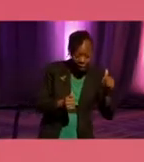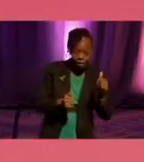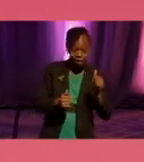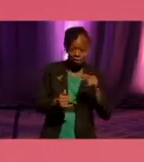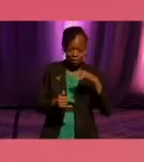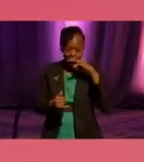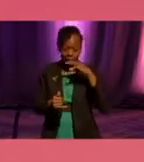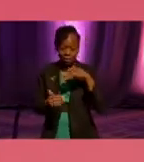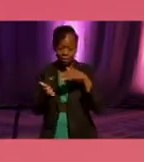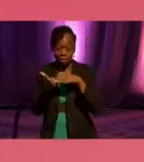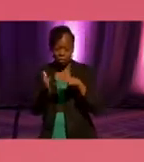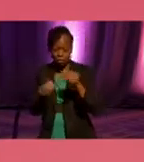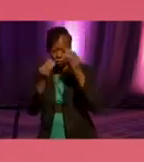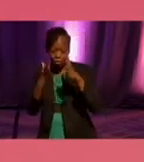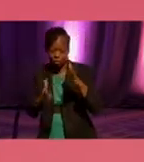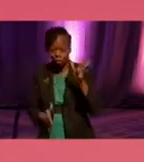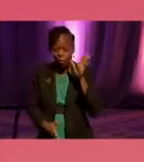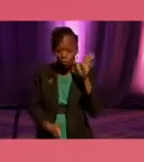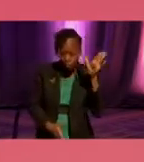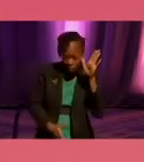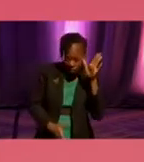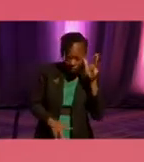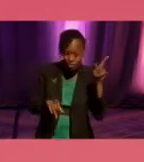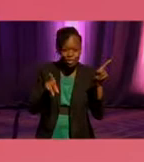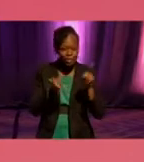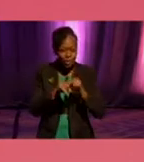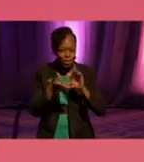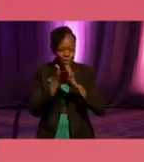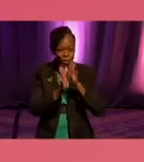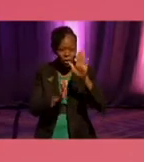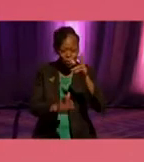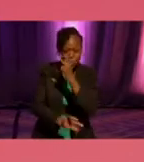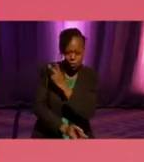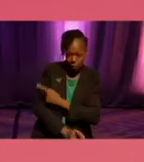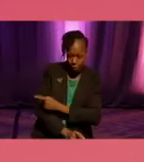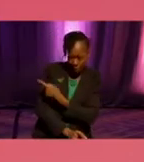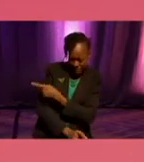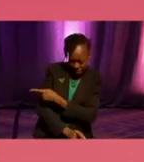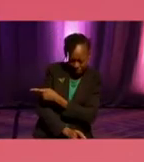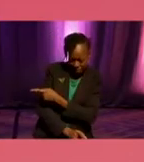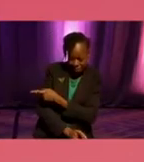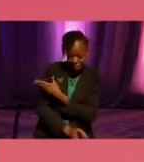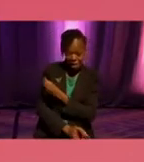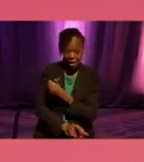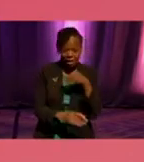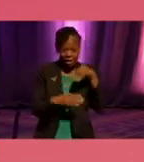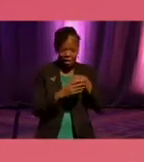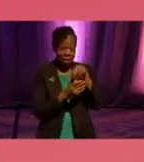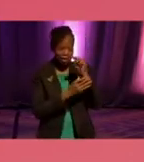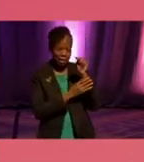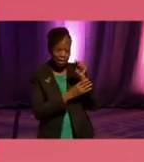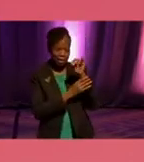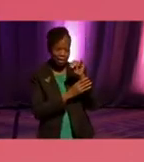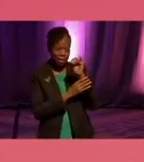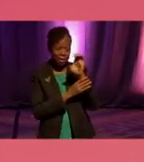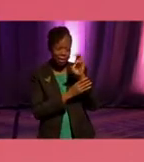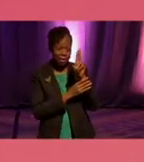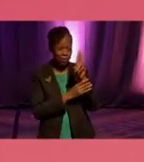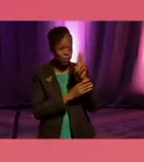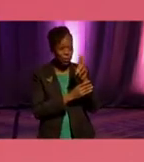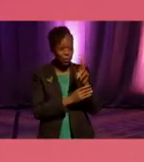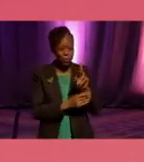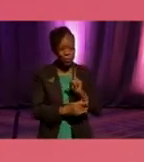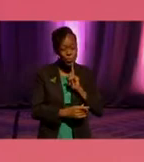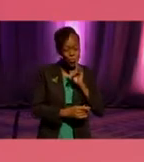some extent. And that looks different in different settings. But in the NICU in particular,